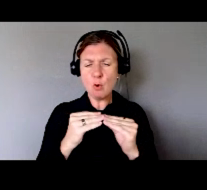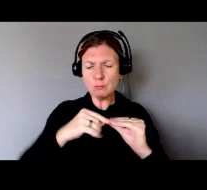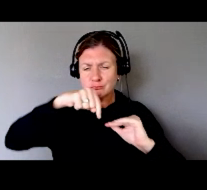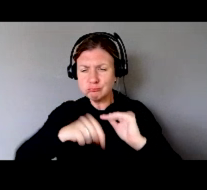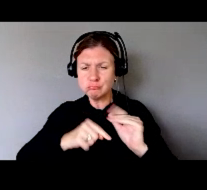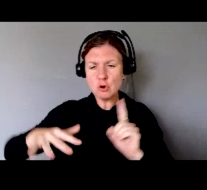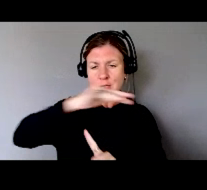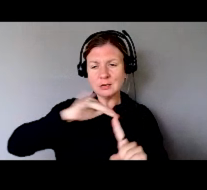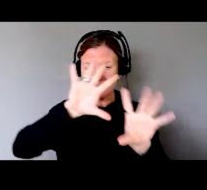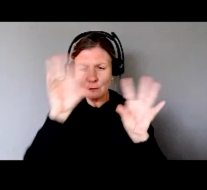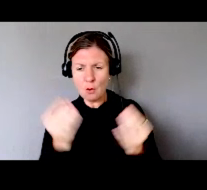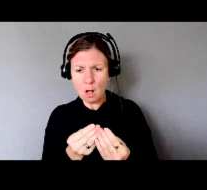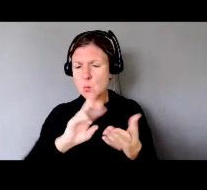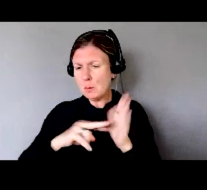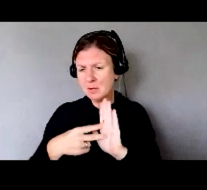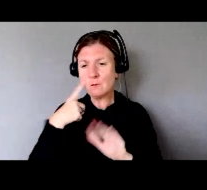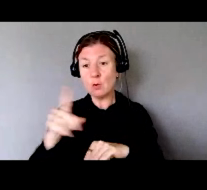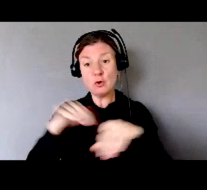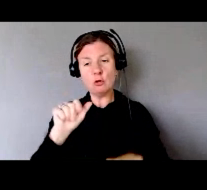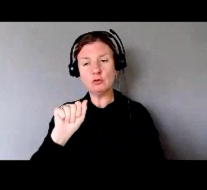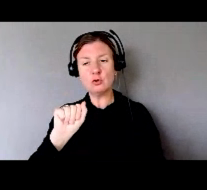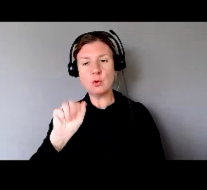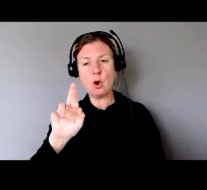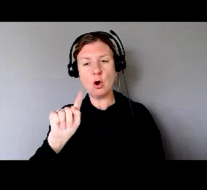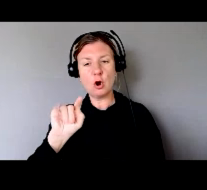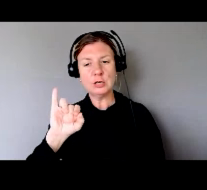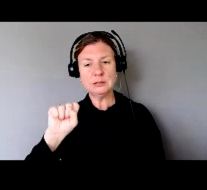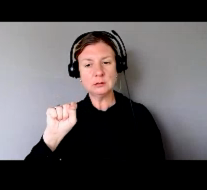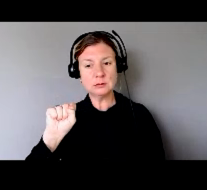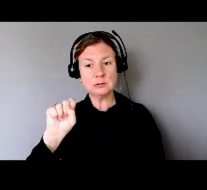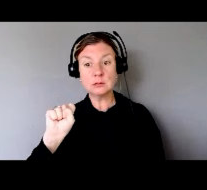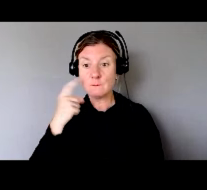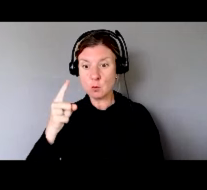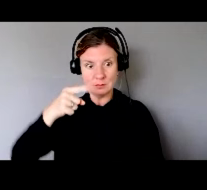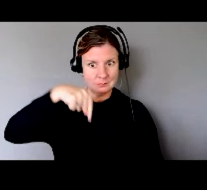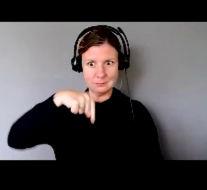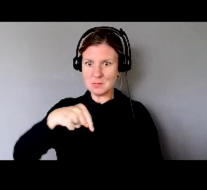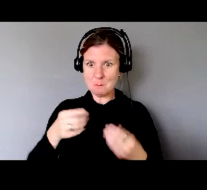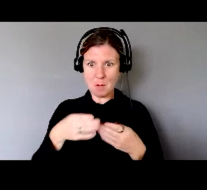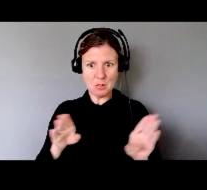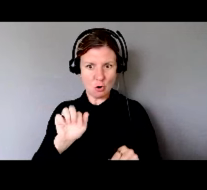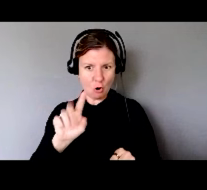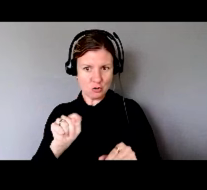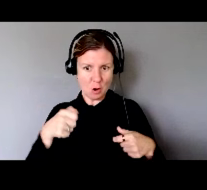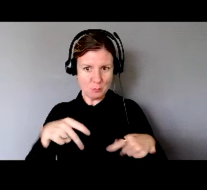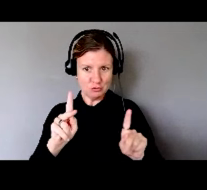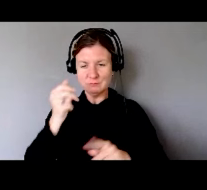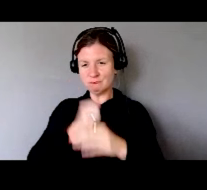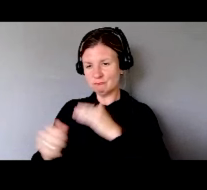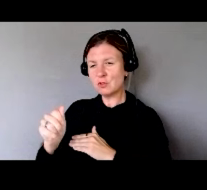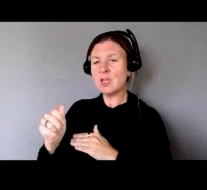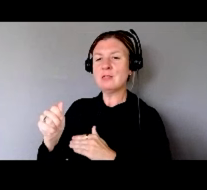the call to artists for this public art opportunity currently on the Calgary Arts